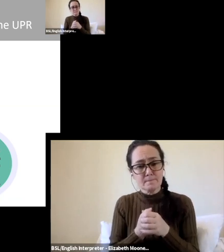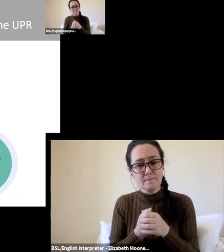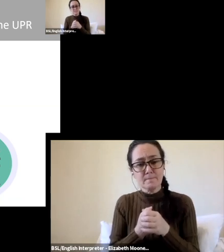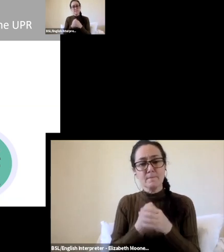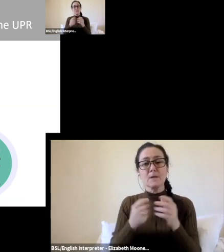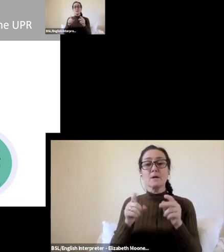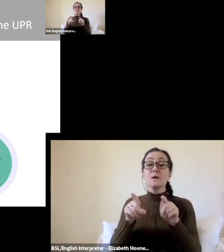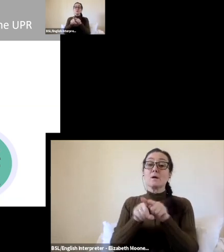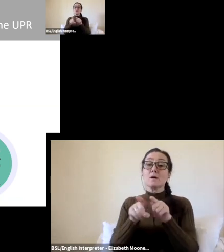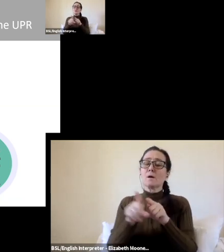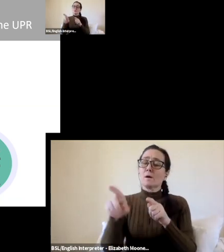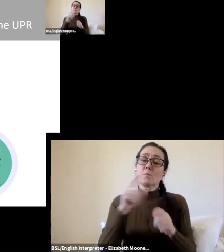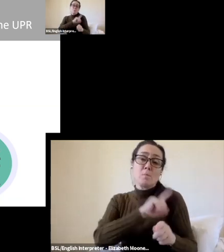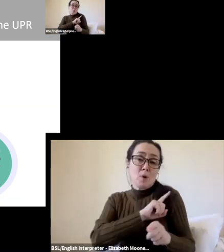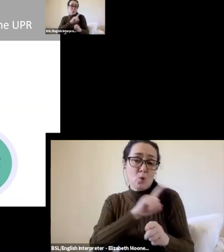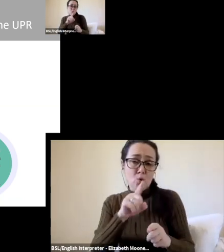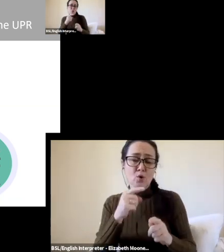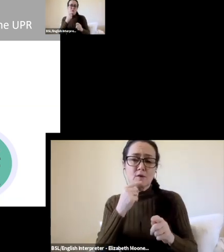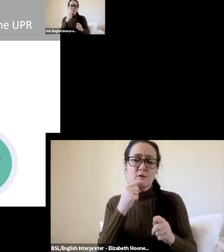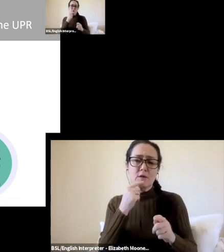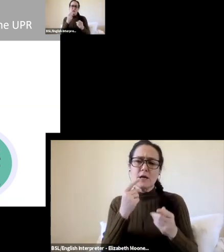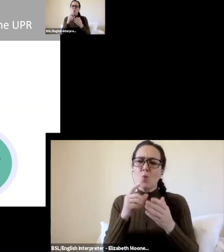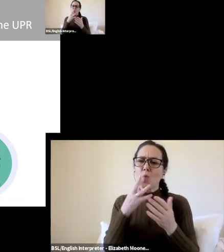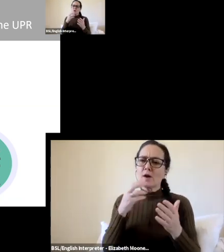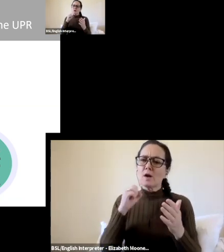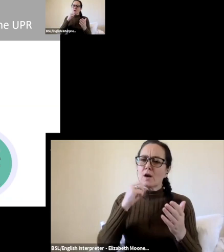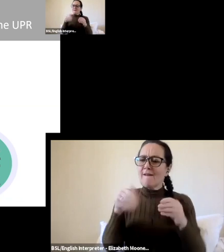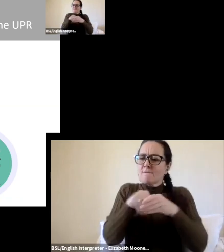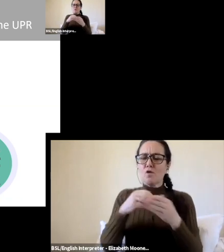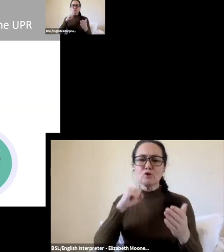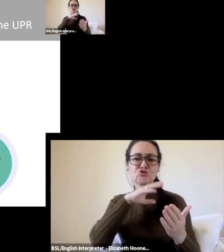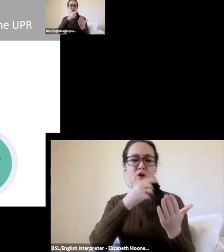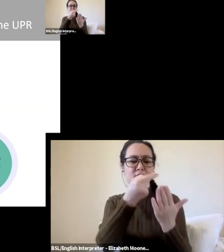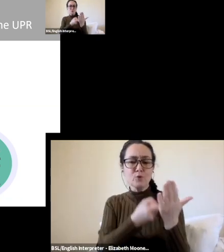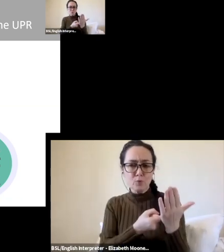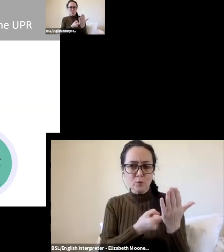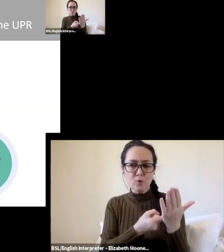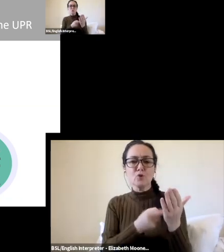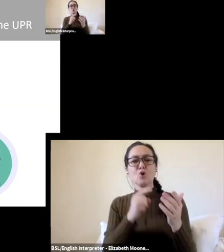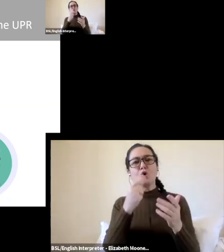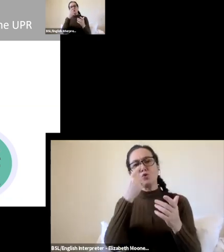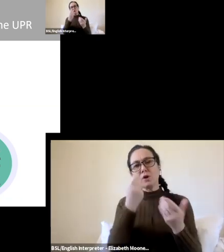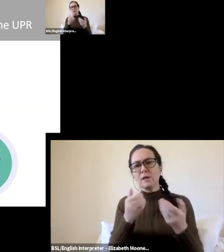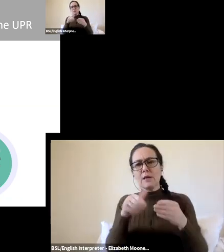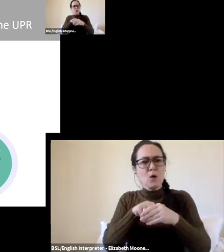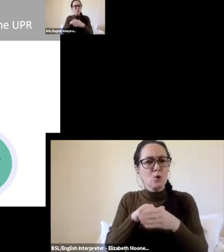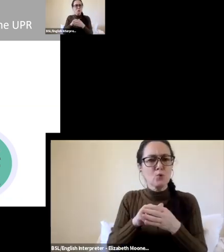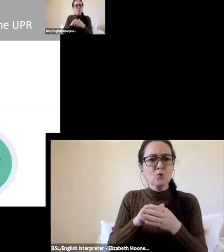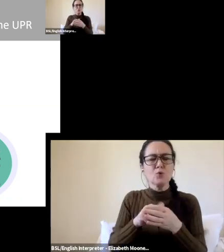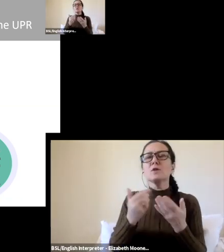drafting a report by accompanying activities of advocacy. That means by